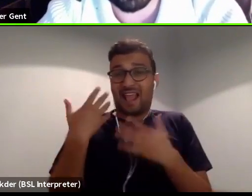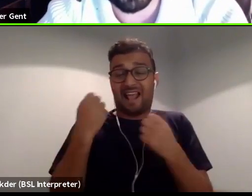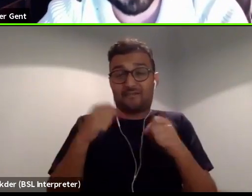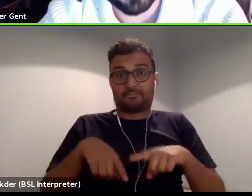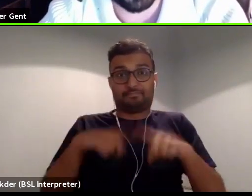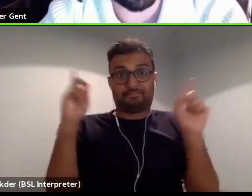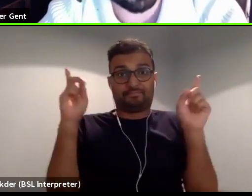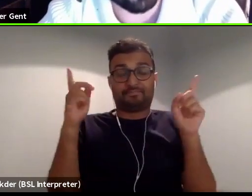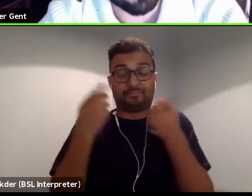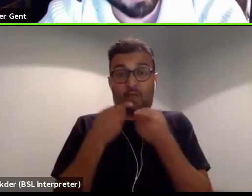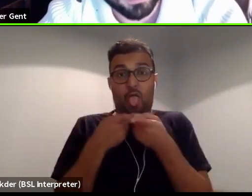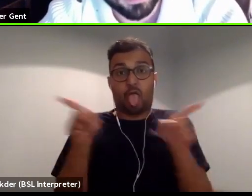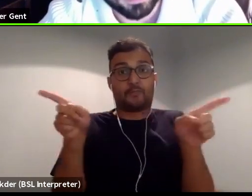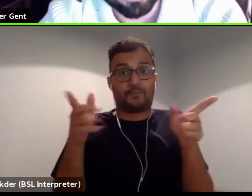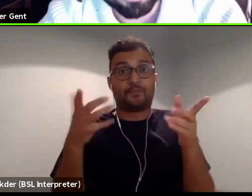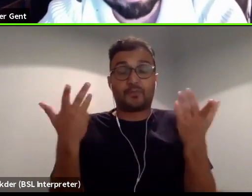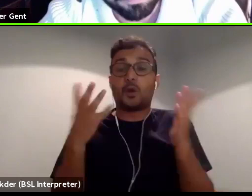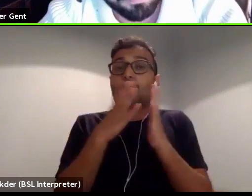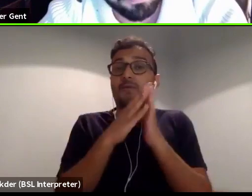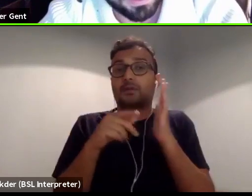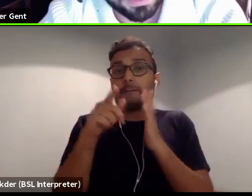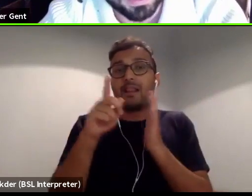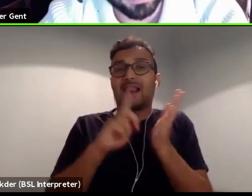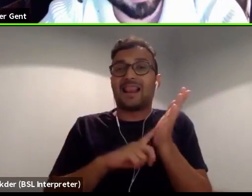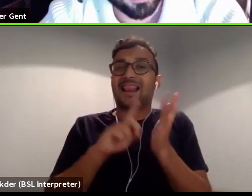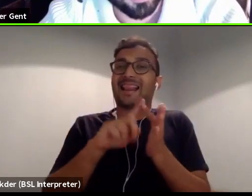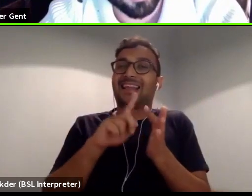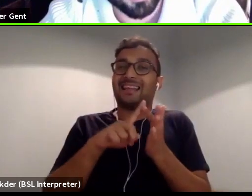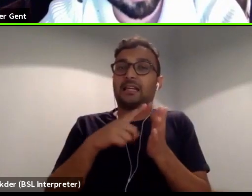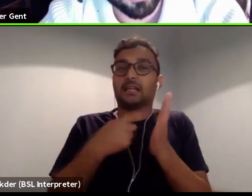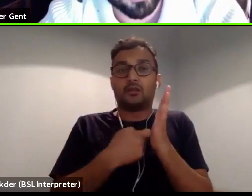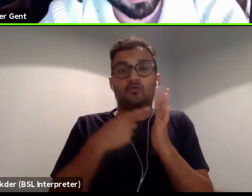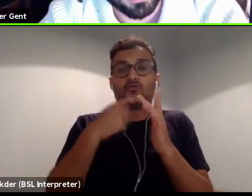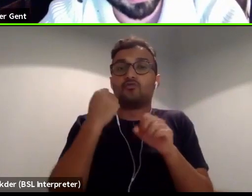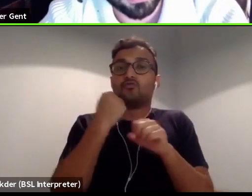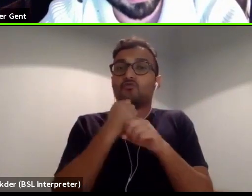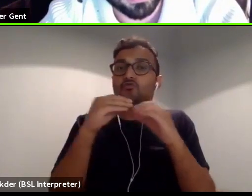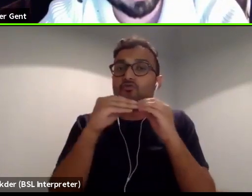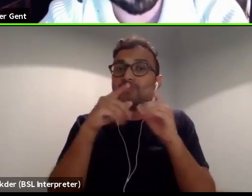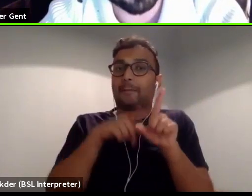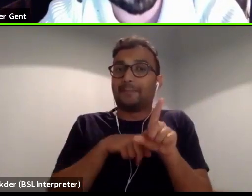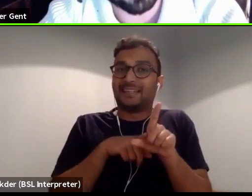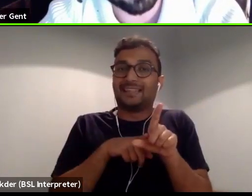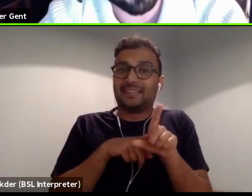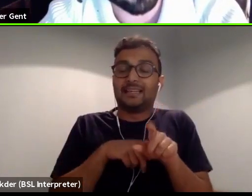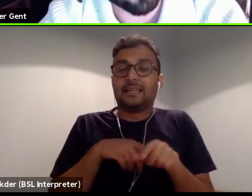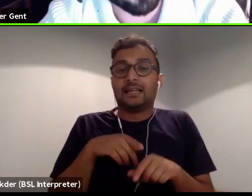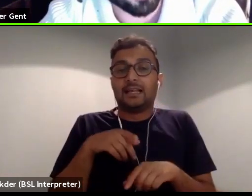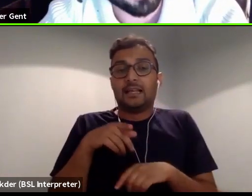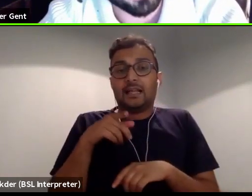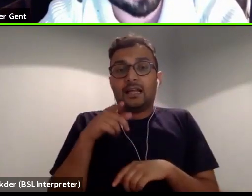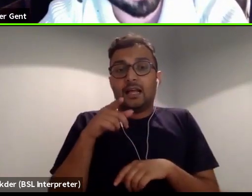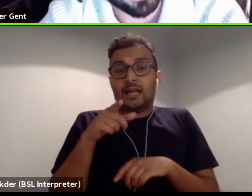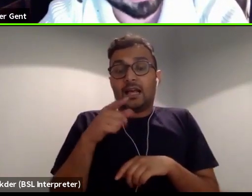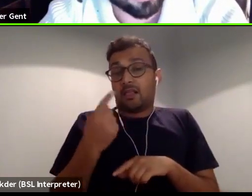example of this is the Lee Rigby attack, which was when it was reported as a terrorist